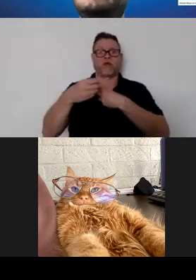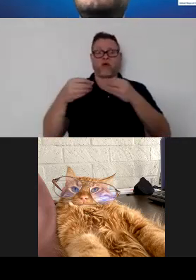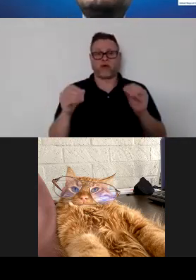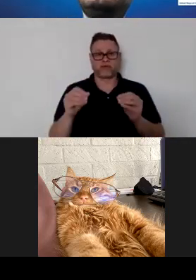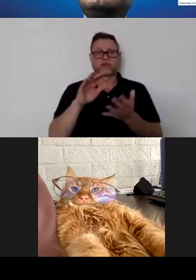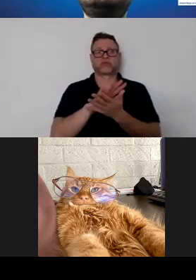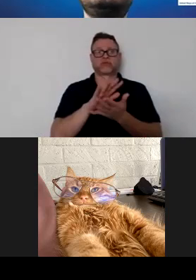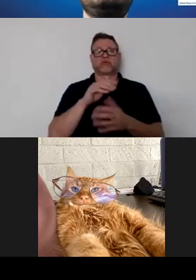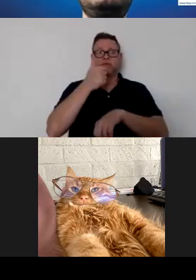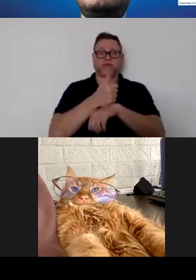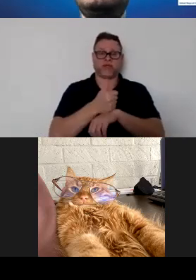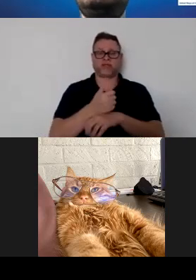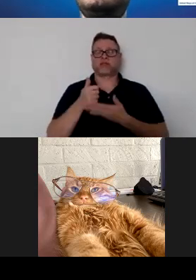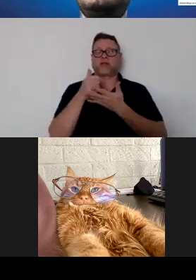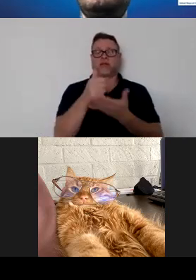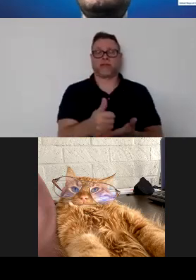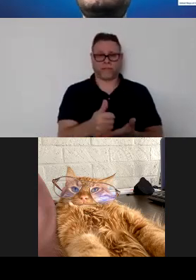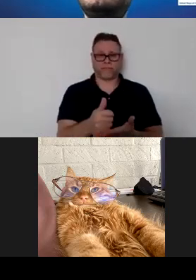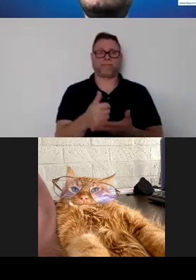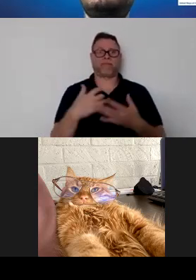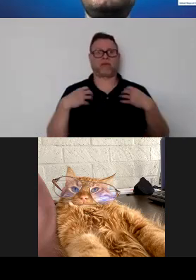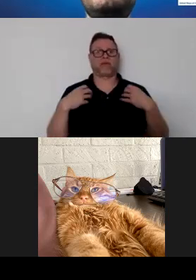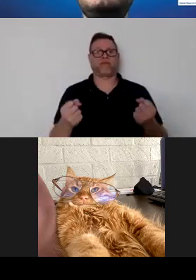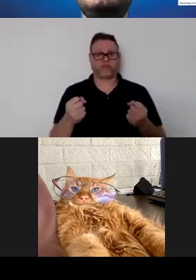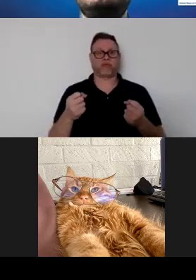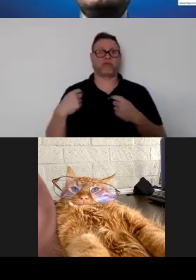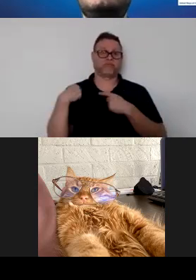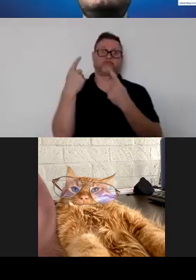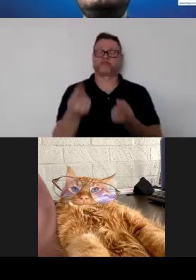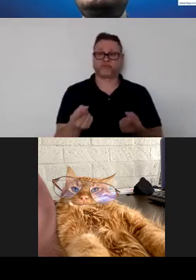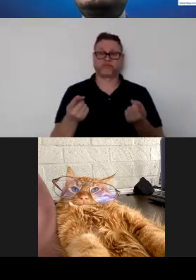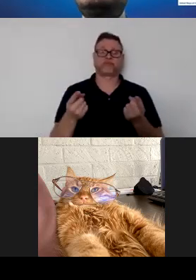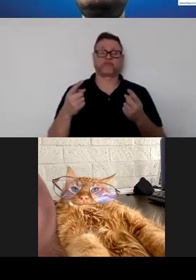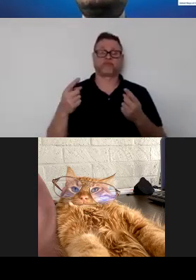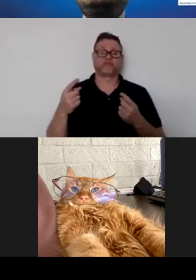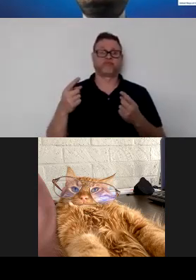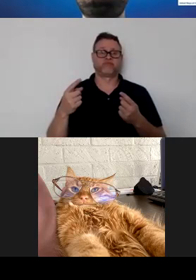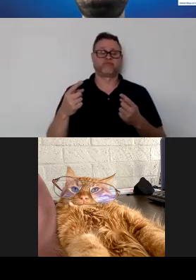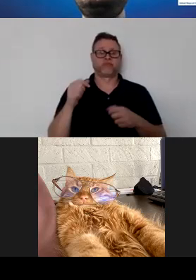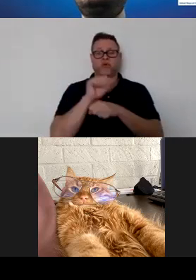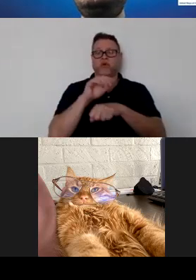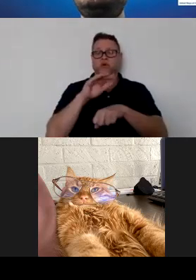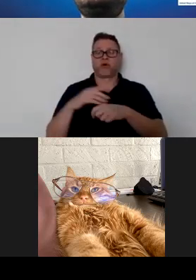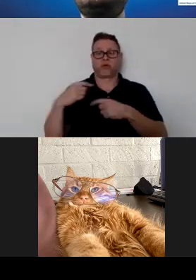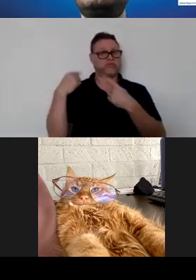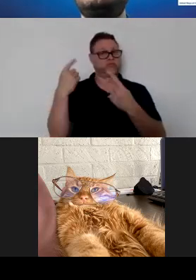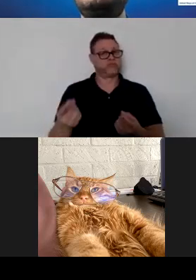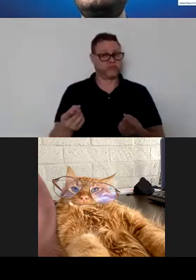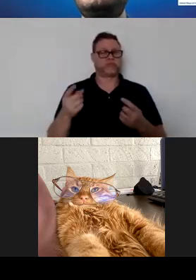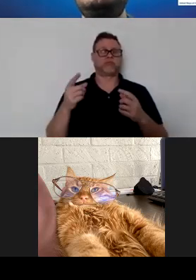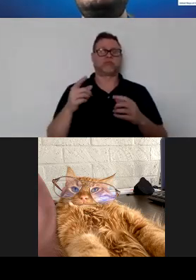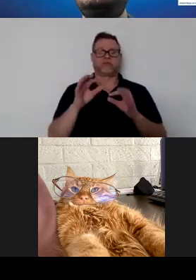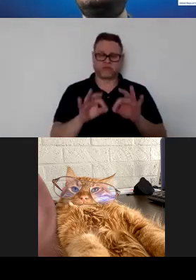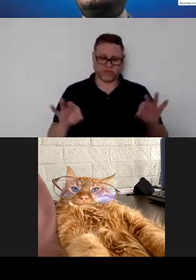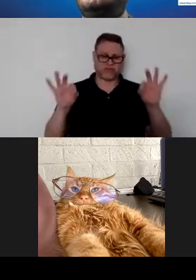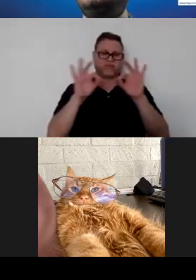School-Based Health. This is something that has been in the works for many years. This is going to really be a pivotal program